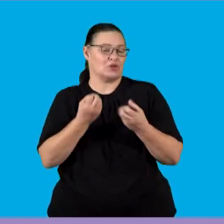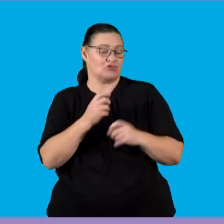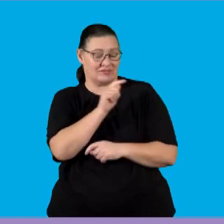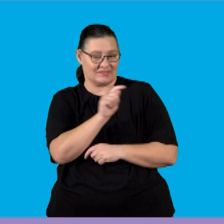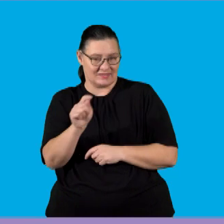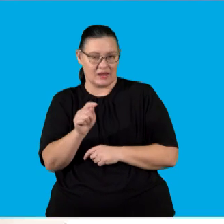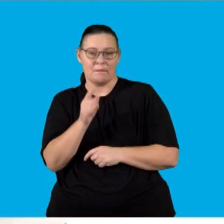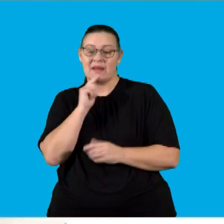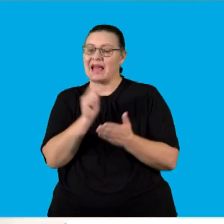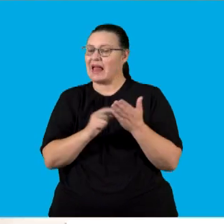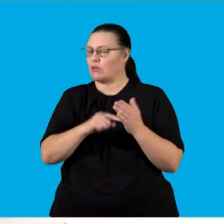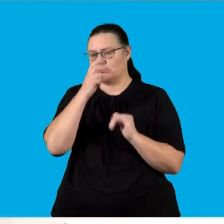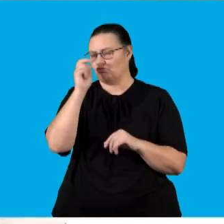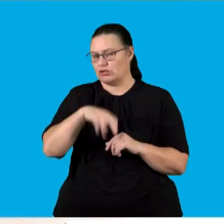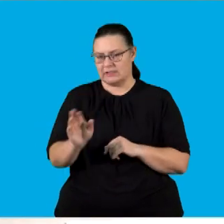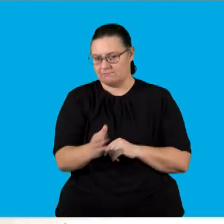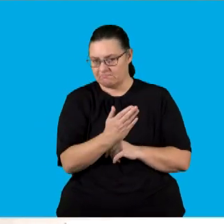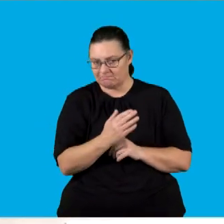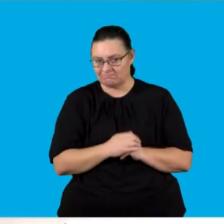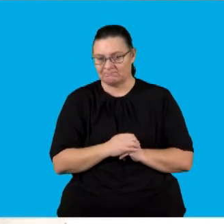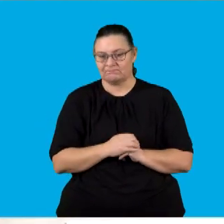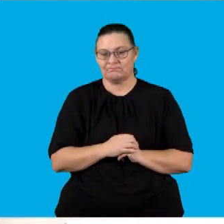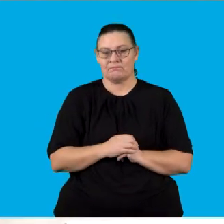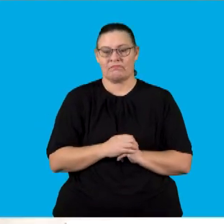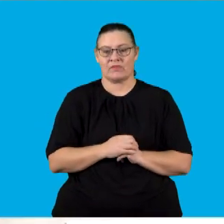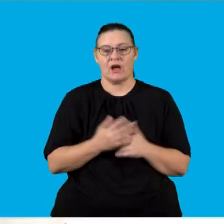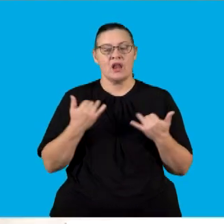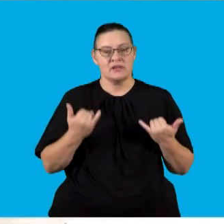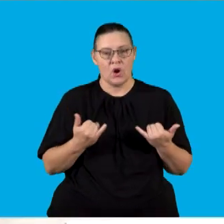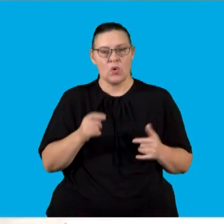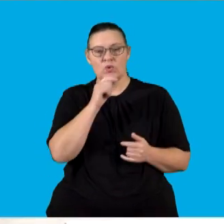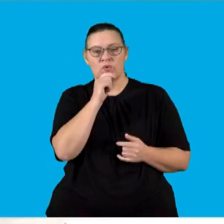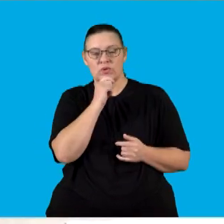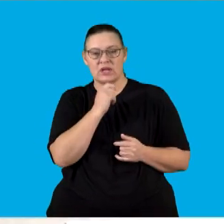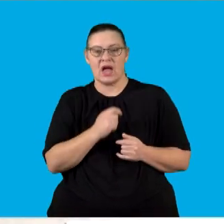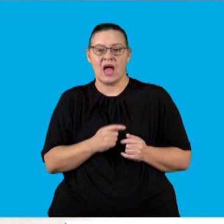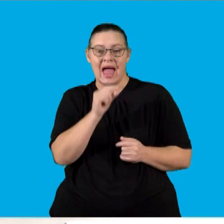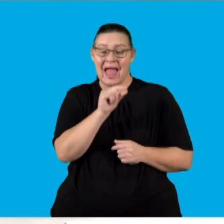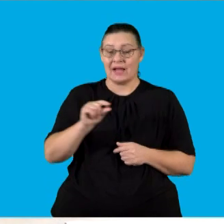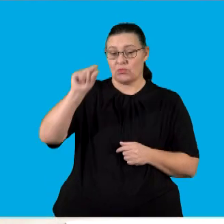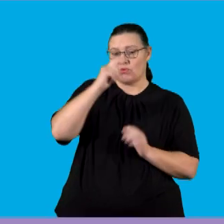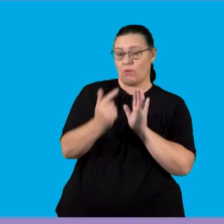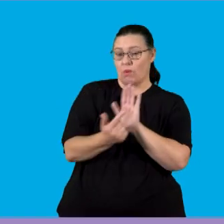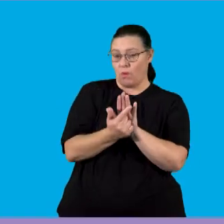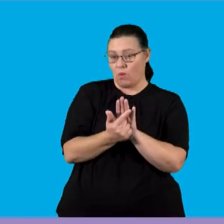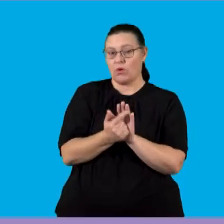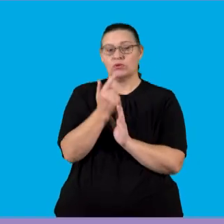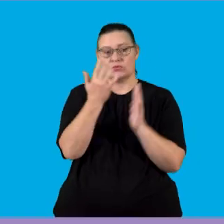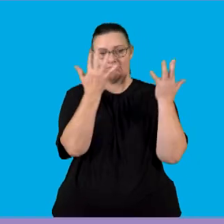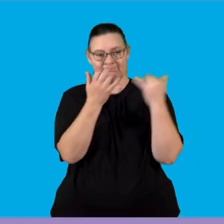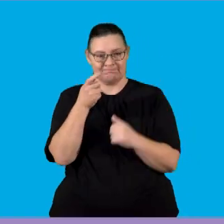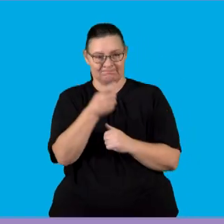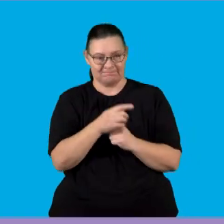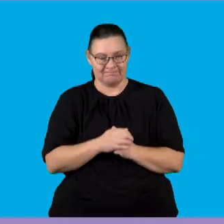expressions without the use of a calculator. So now we are going to use our exponent laws to calculate